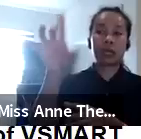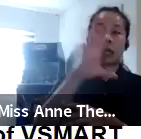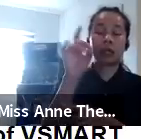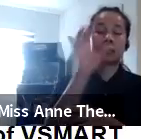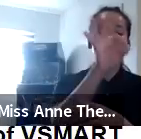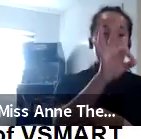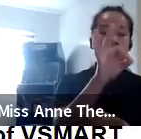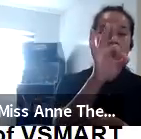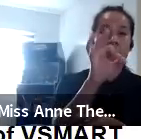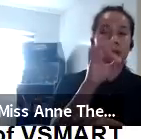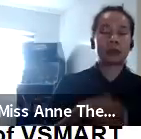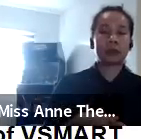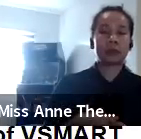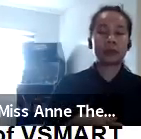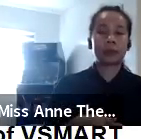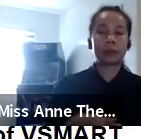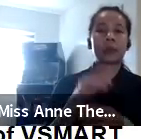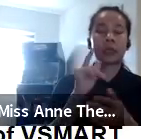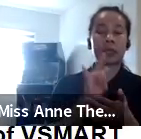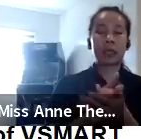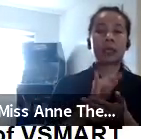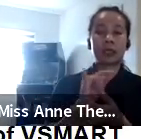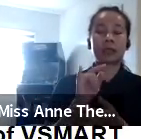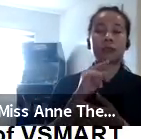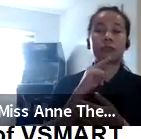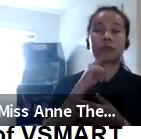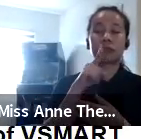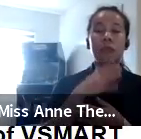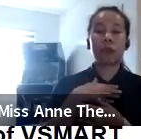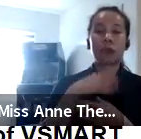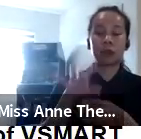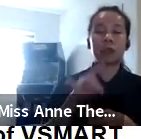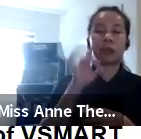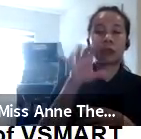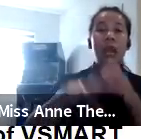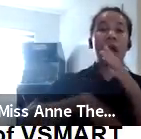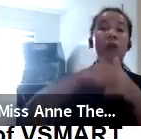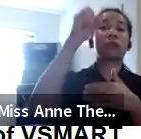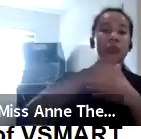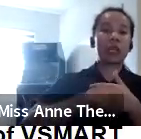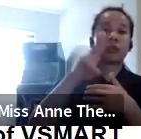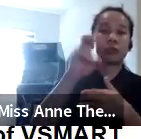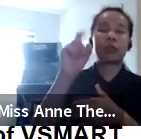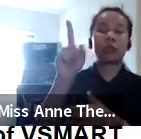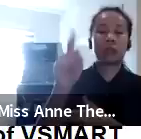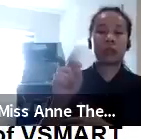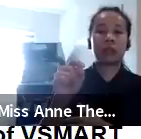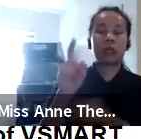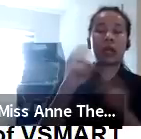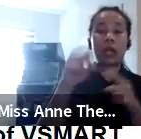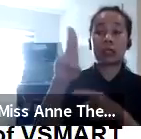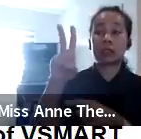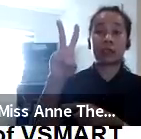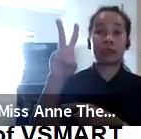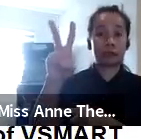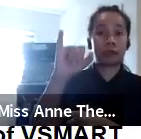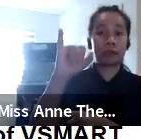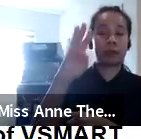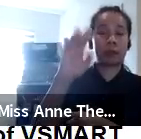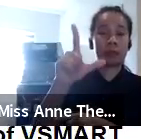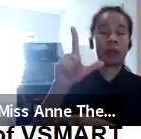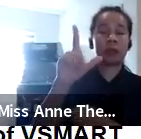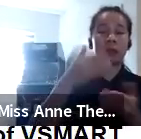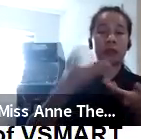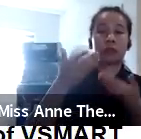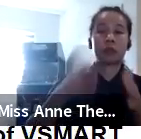that. That's actually my contribution as a teacher outside of the university. As VBAL consultant, I initiated the development